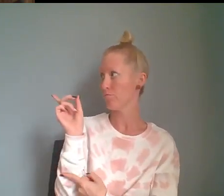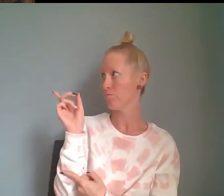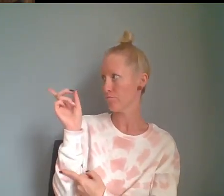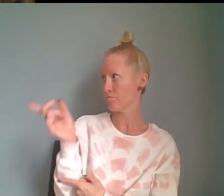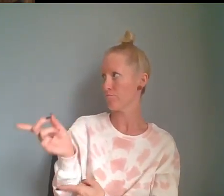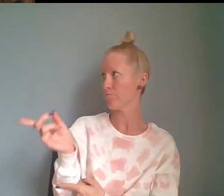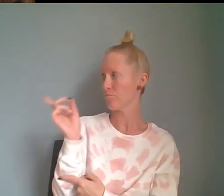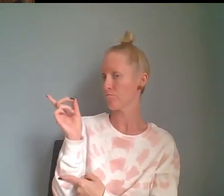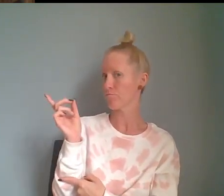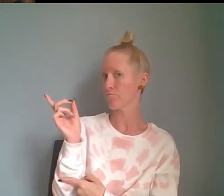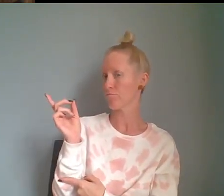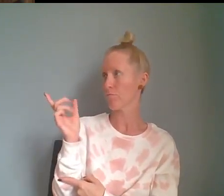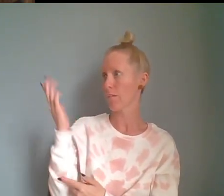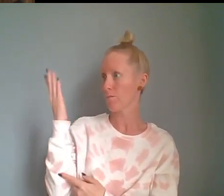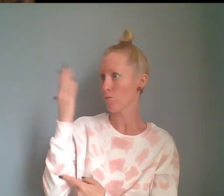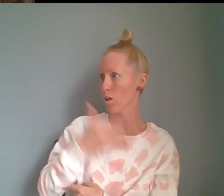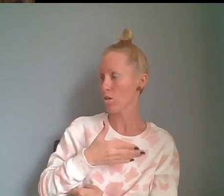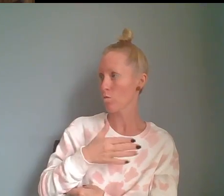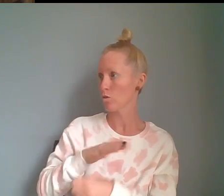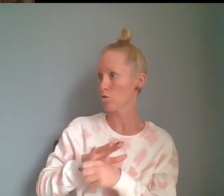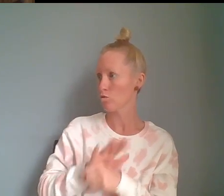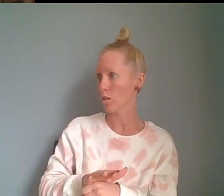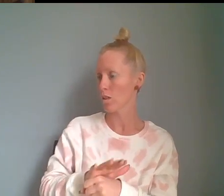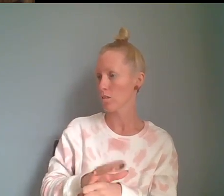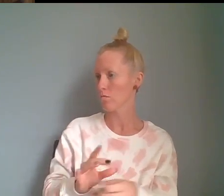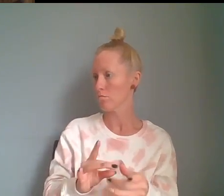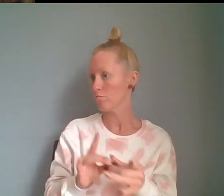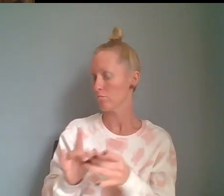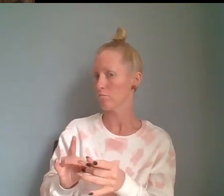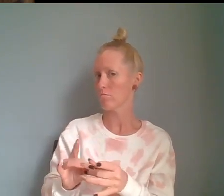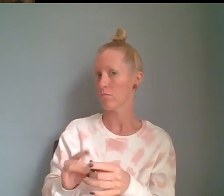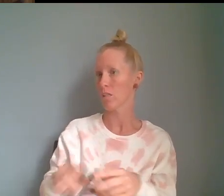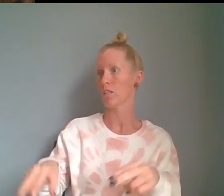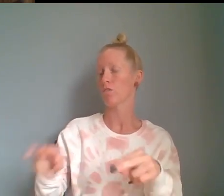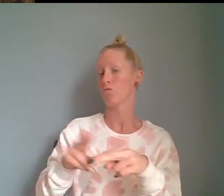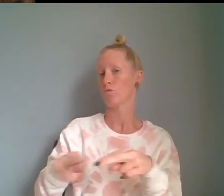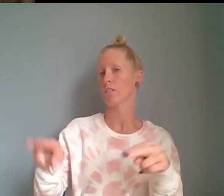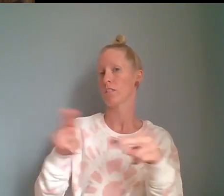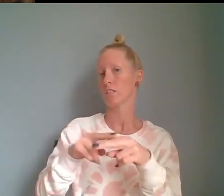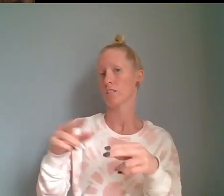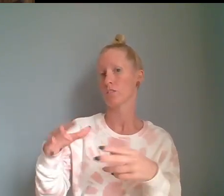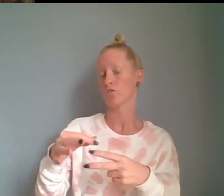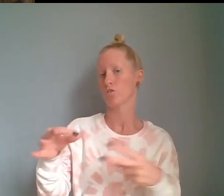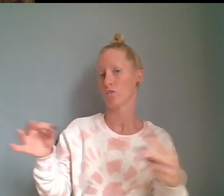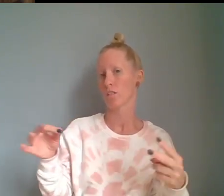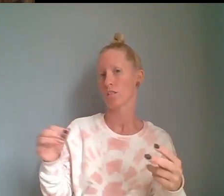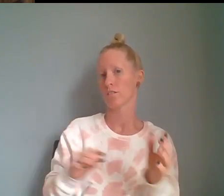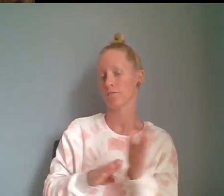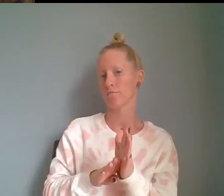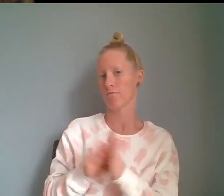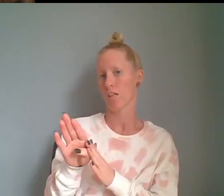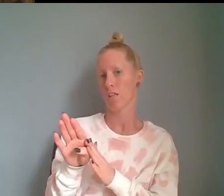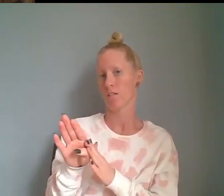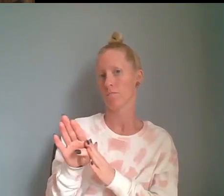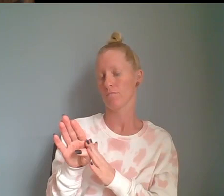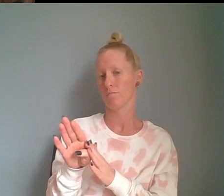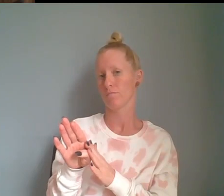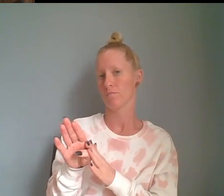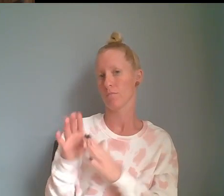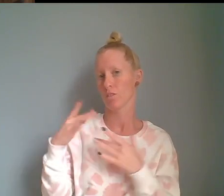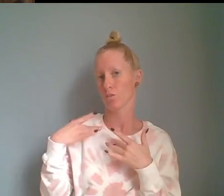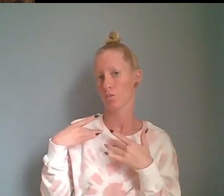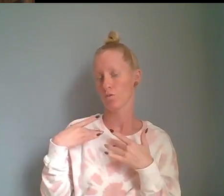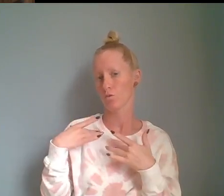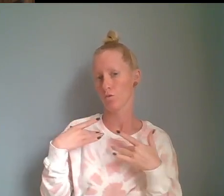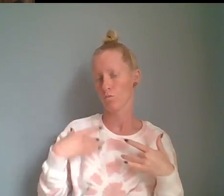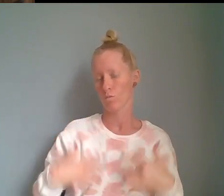they were confronted with stress, they were more likely to develop, these two, develop